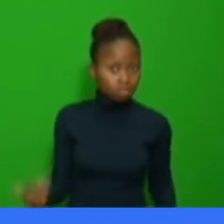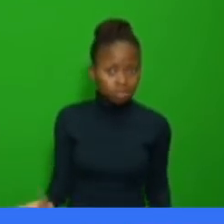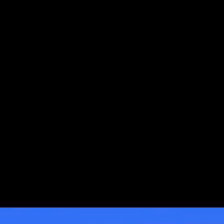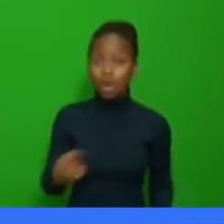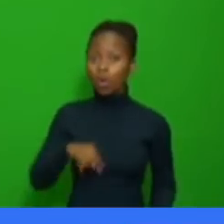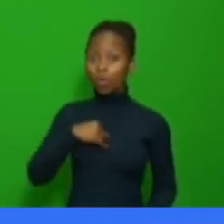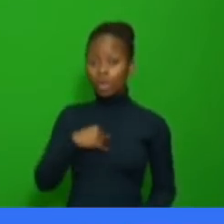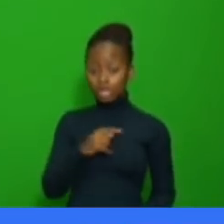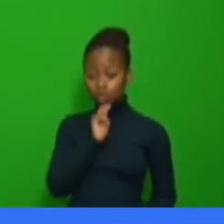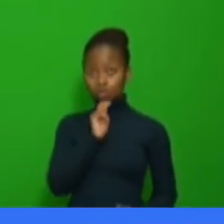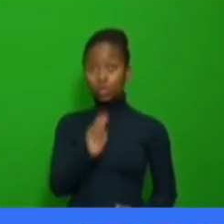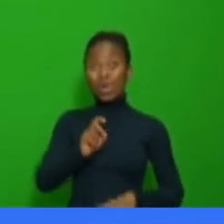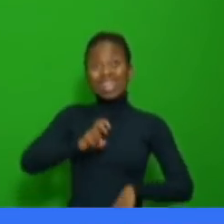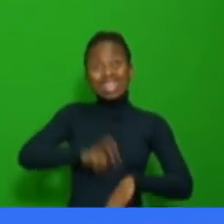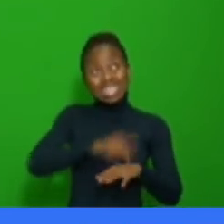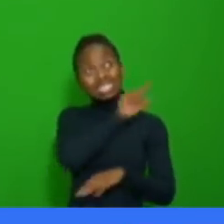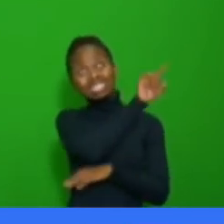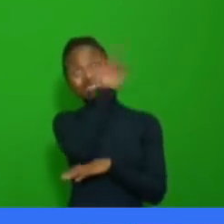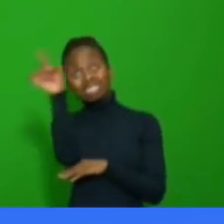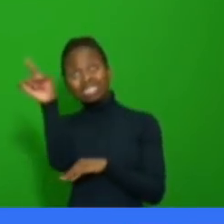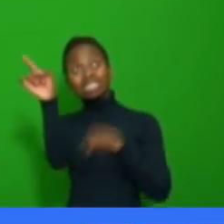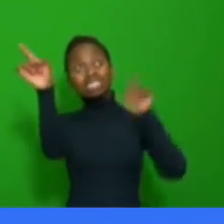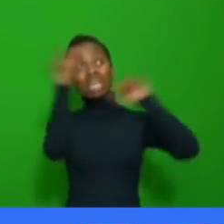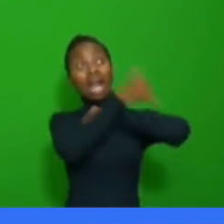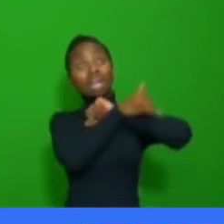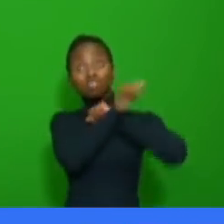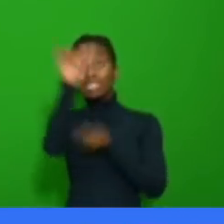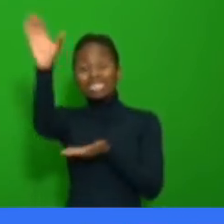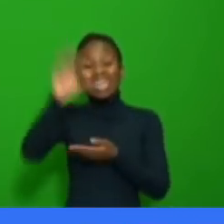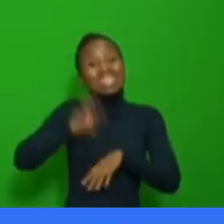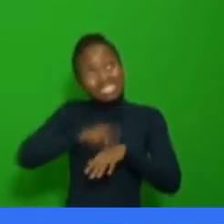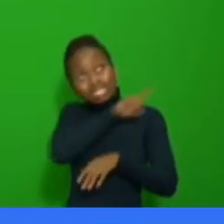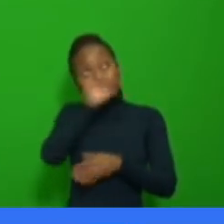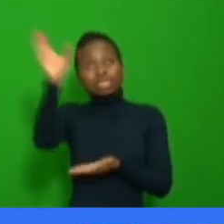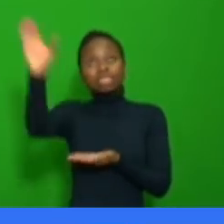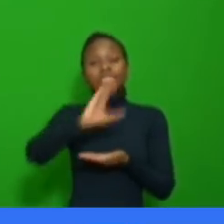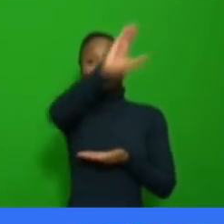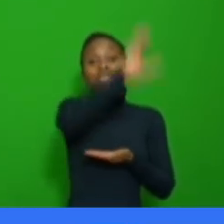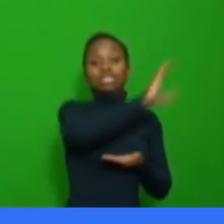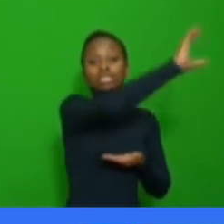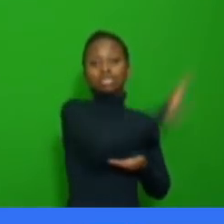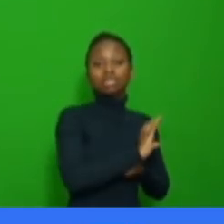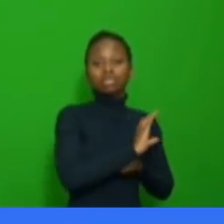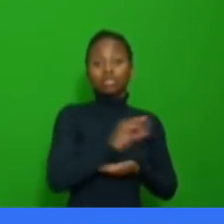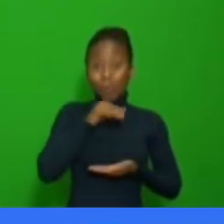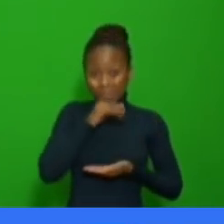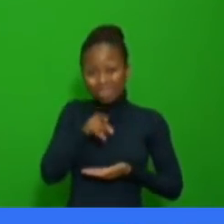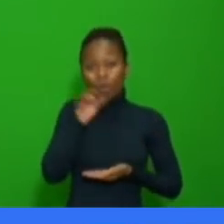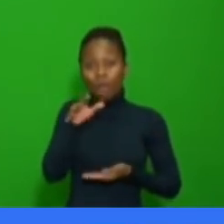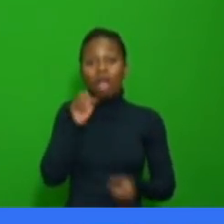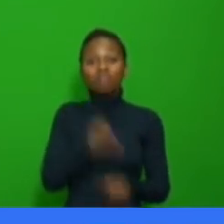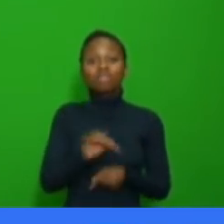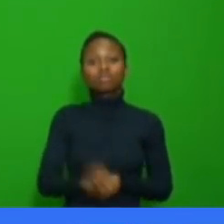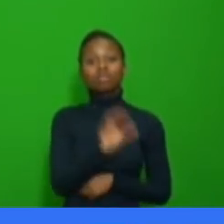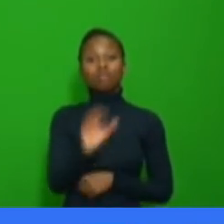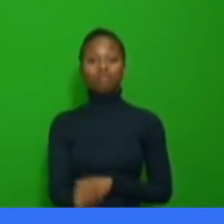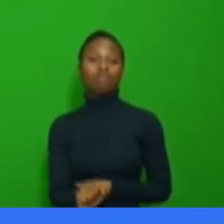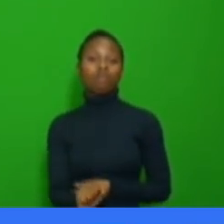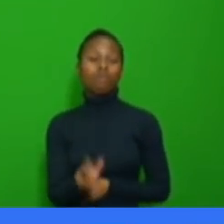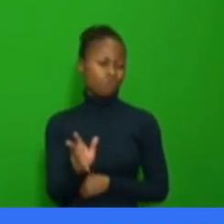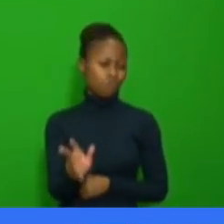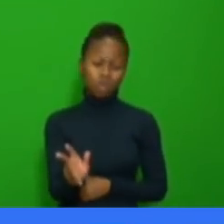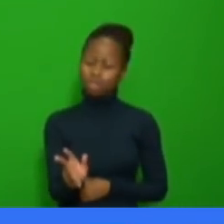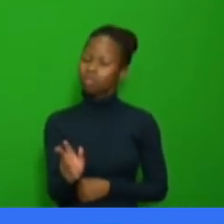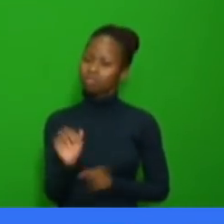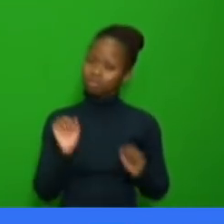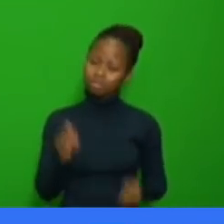selling into the global demand, will be affected alongside many other emerging markets.